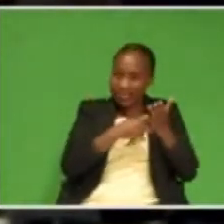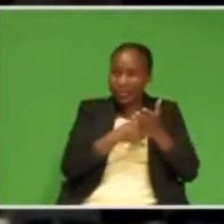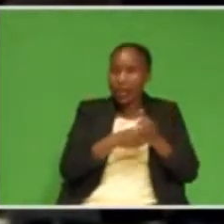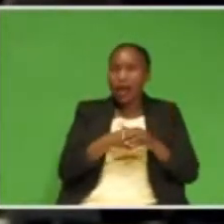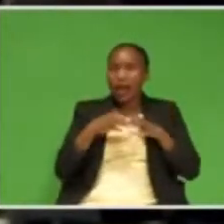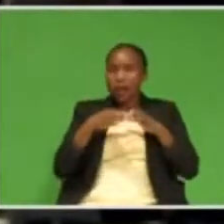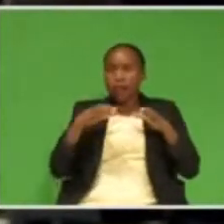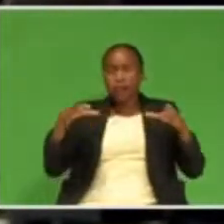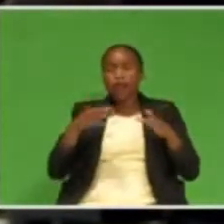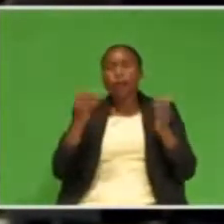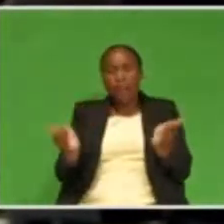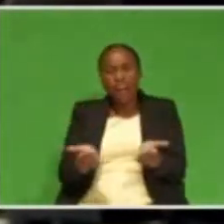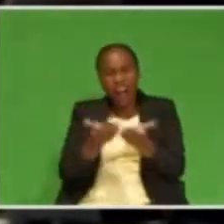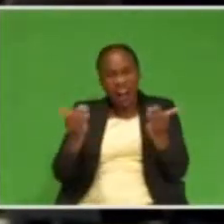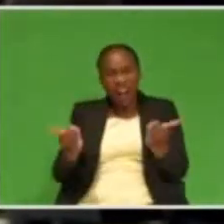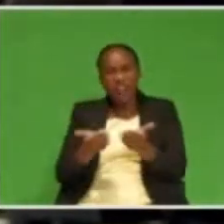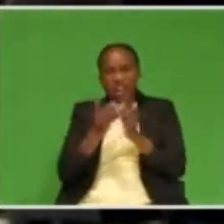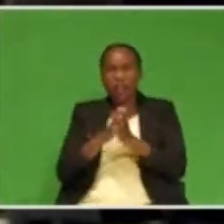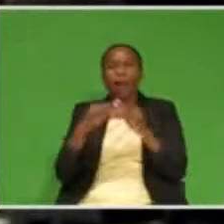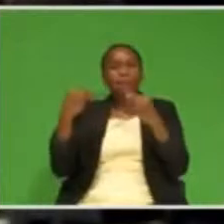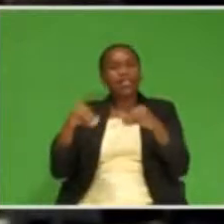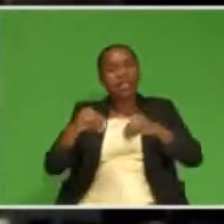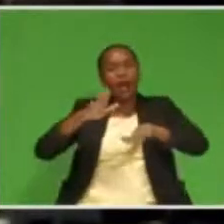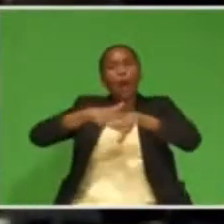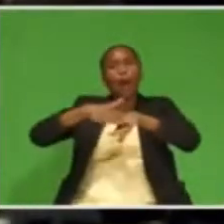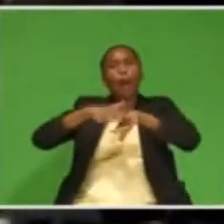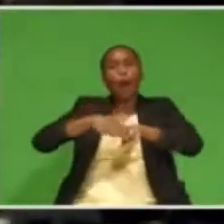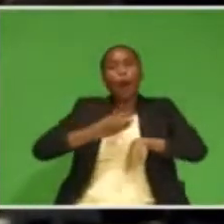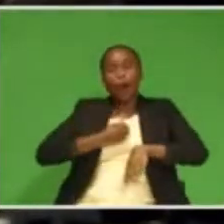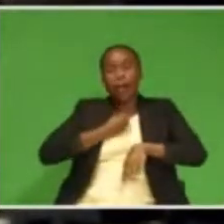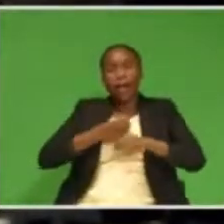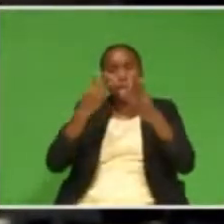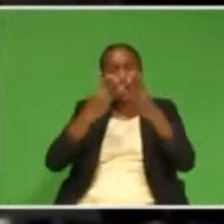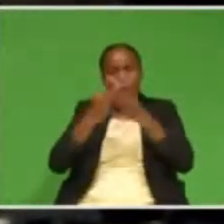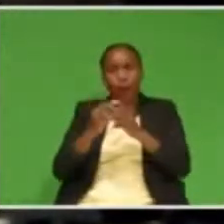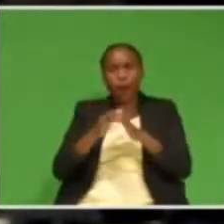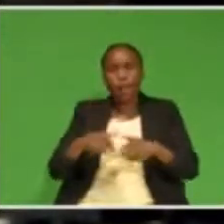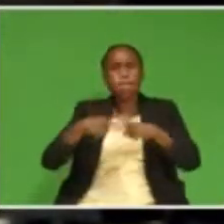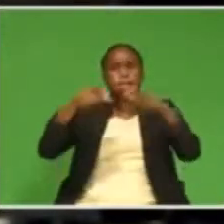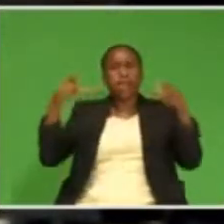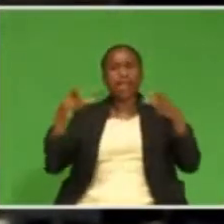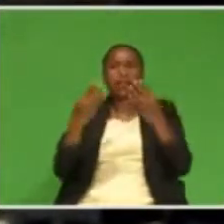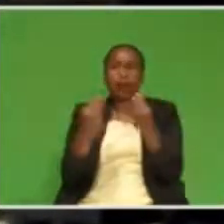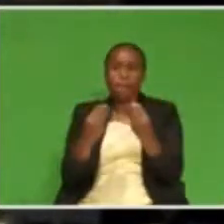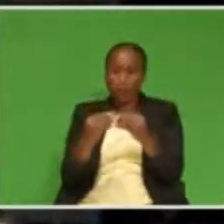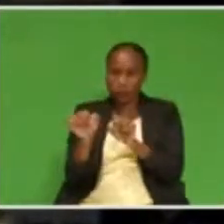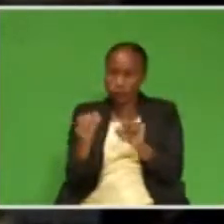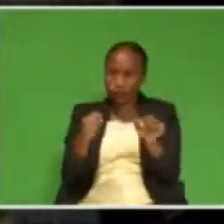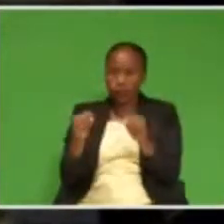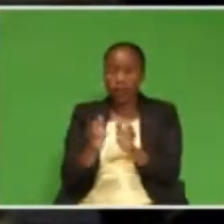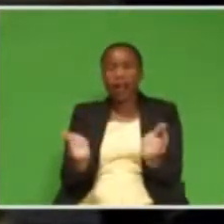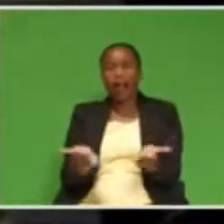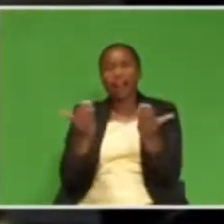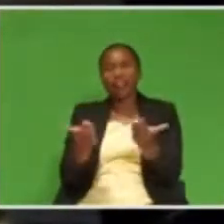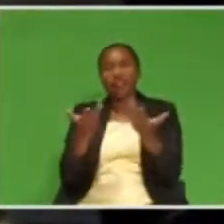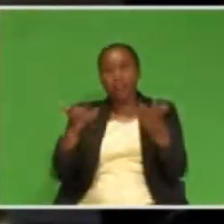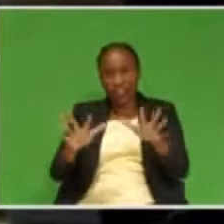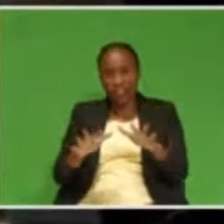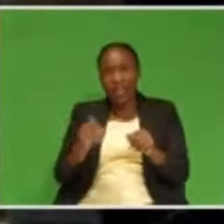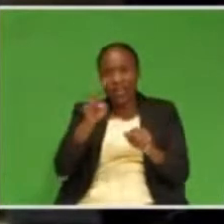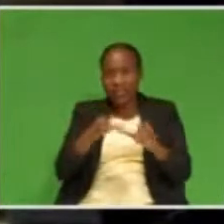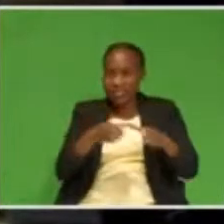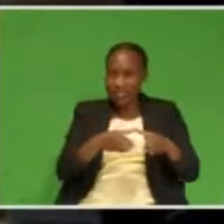encourage businesses to hire more young people in large numbers. Now, this is a scheme that